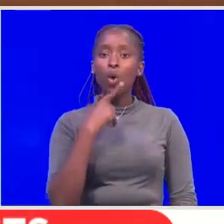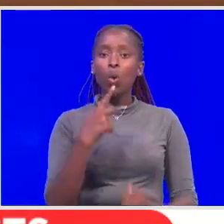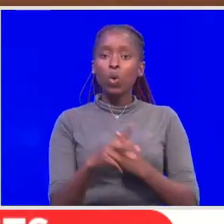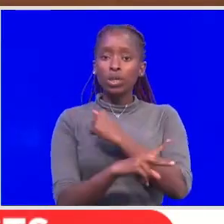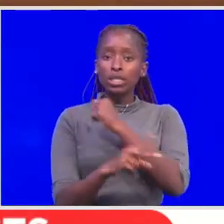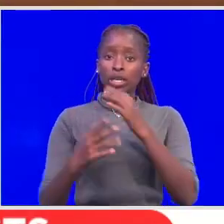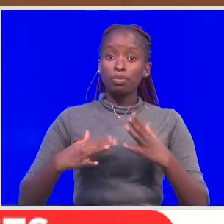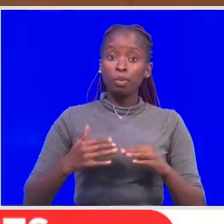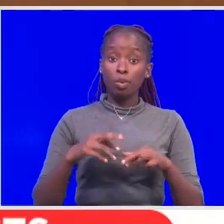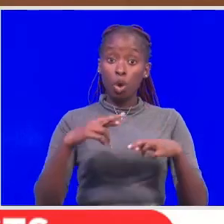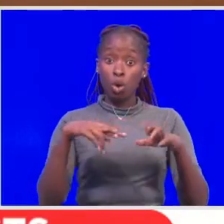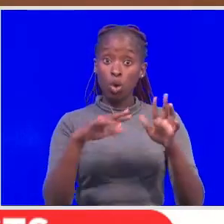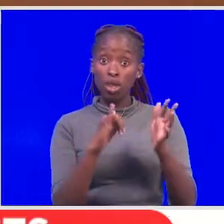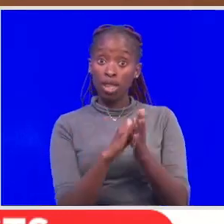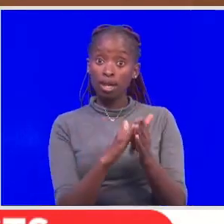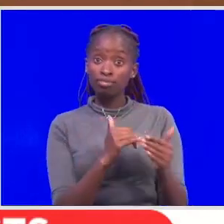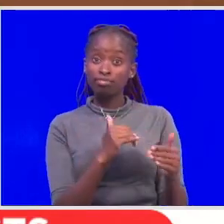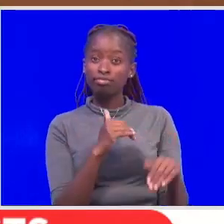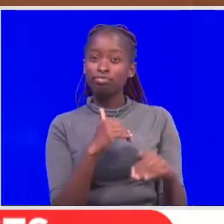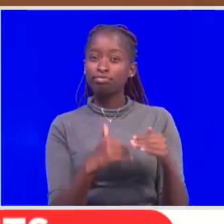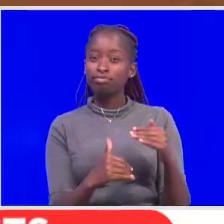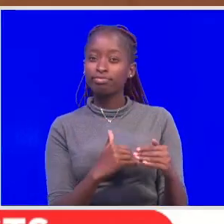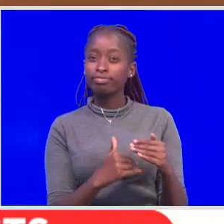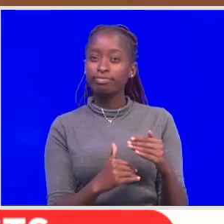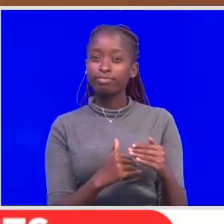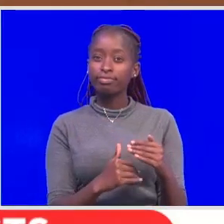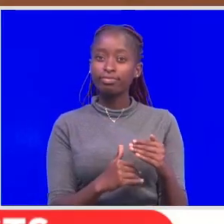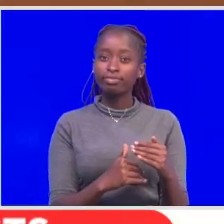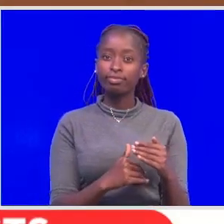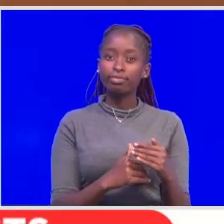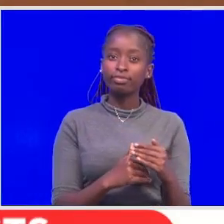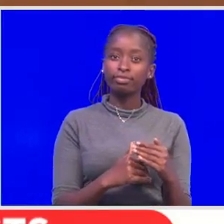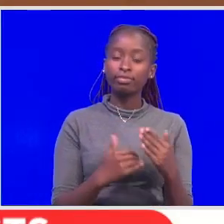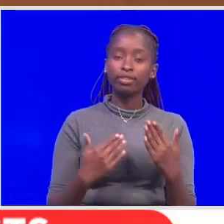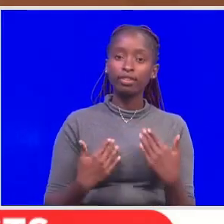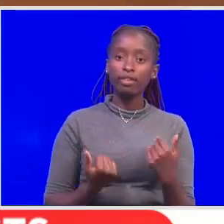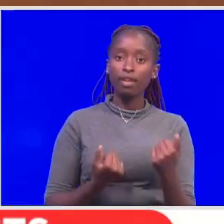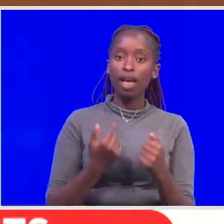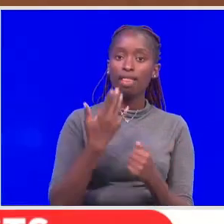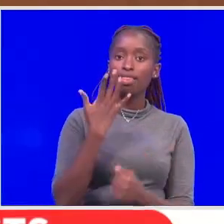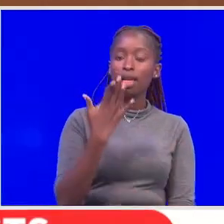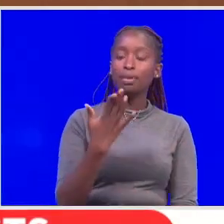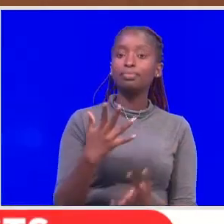road at near